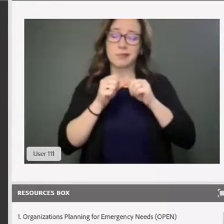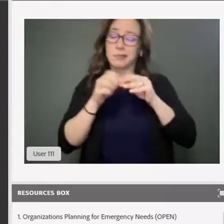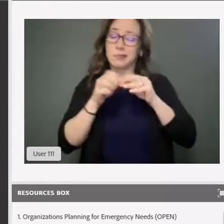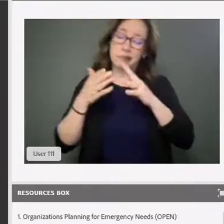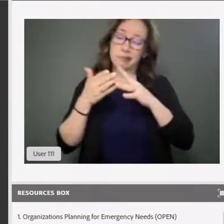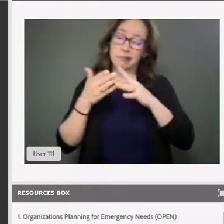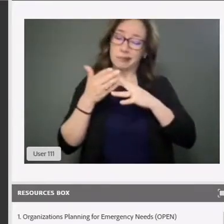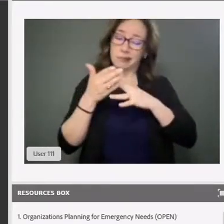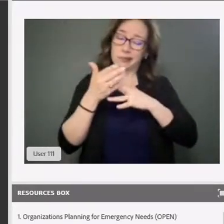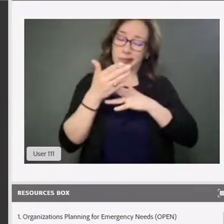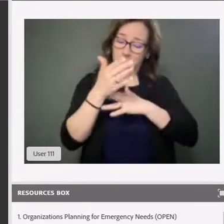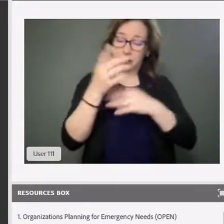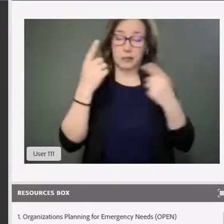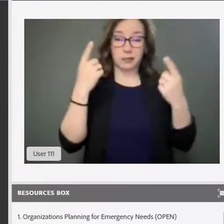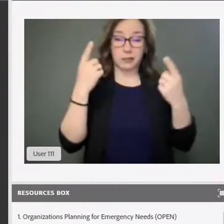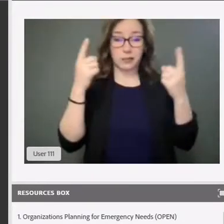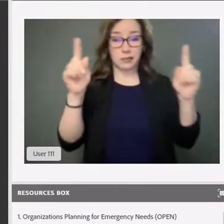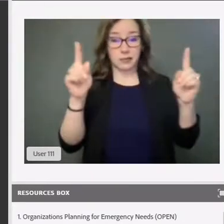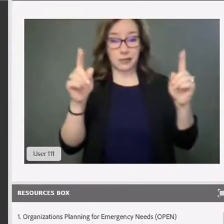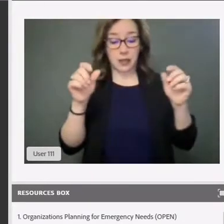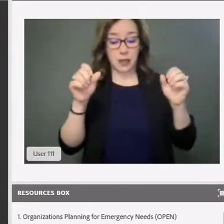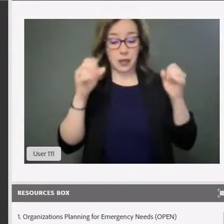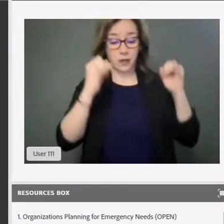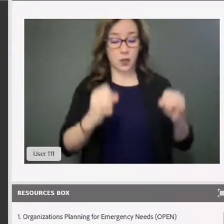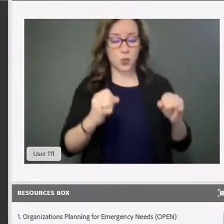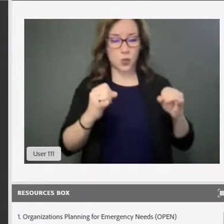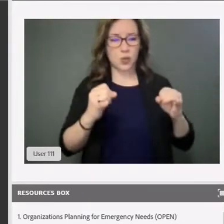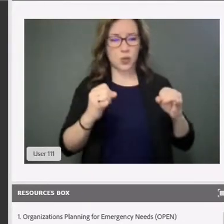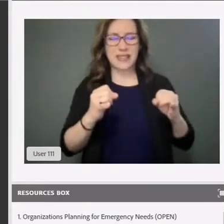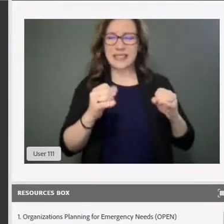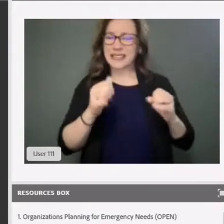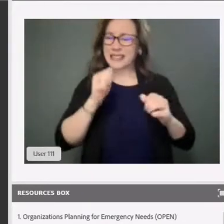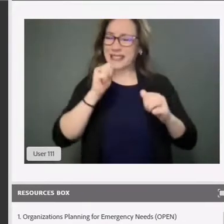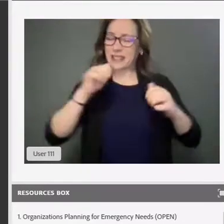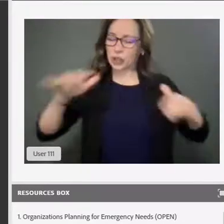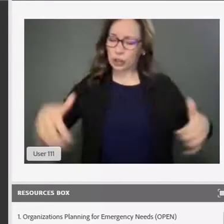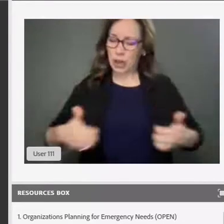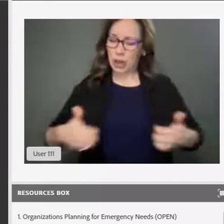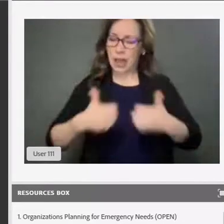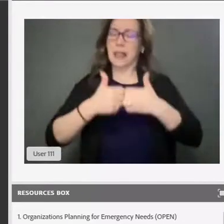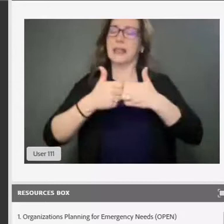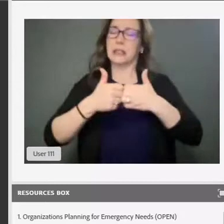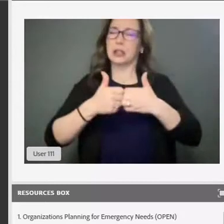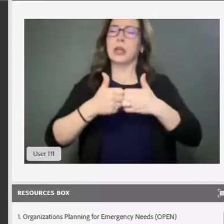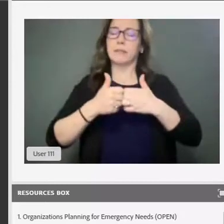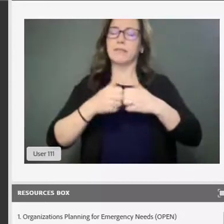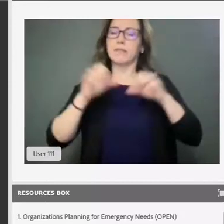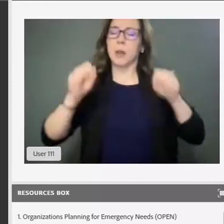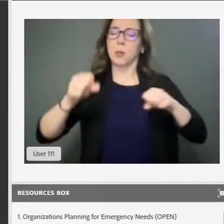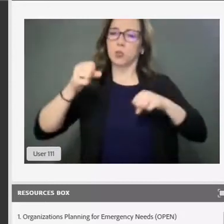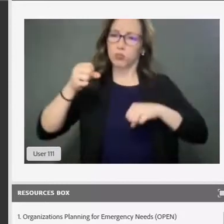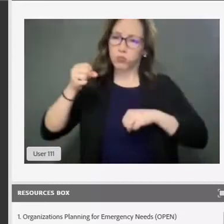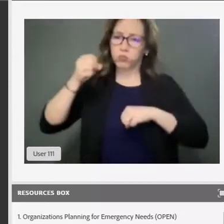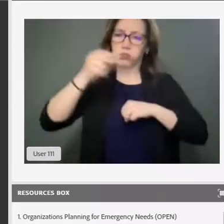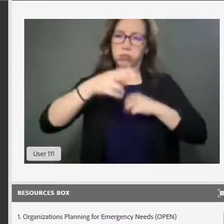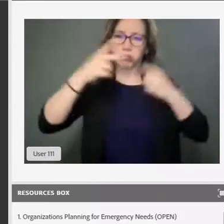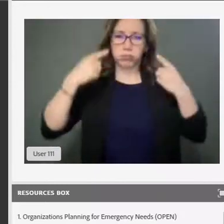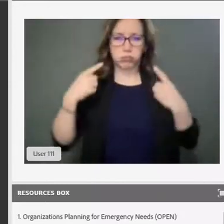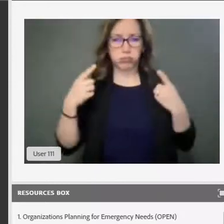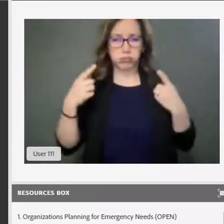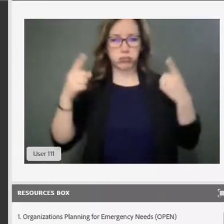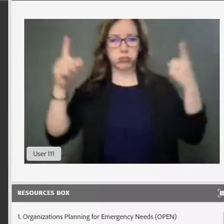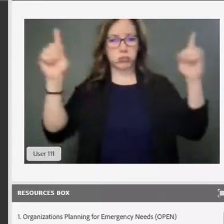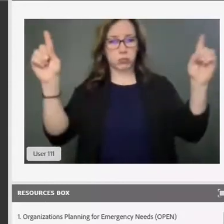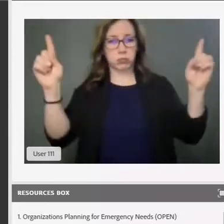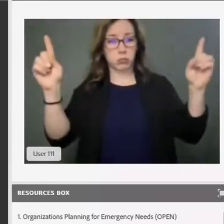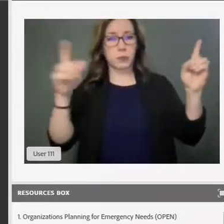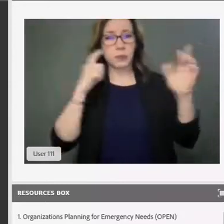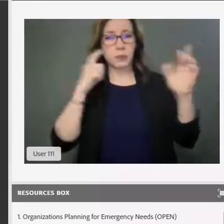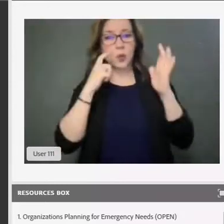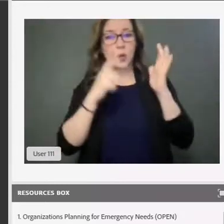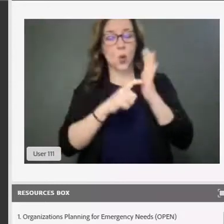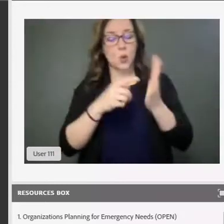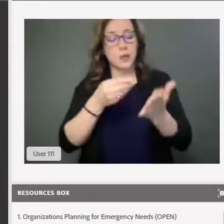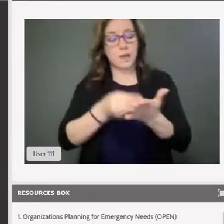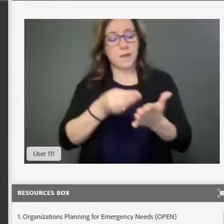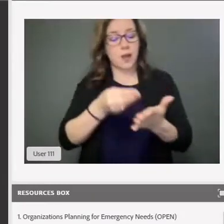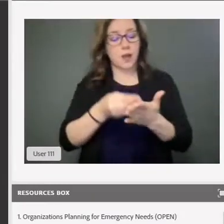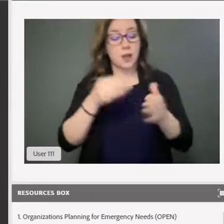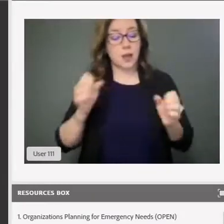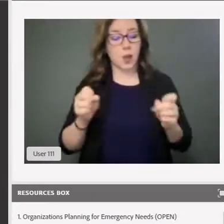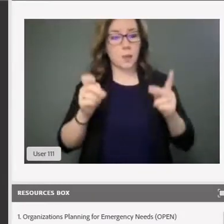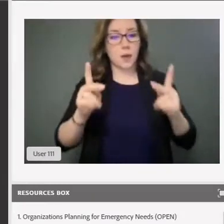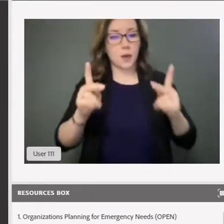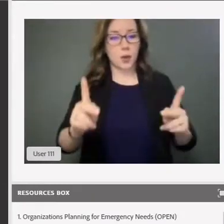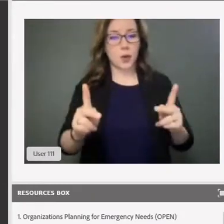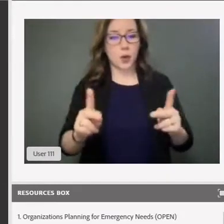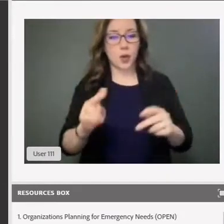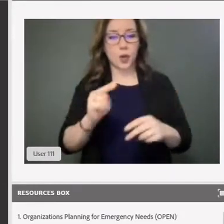about is an individual's ability to overcome a challenge when we think about that term. As you may have seen in the Notice of Funding Opportunity, or